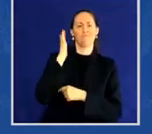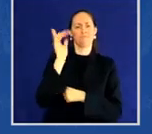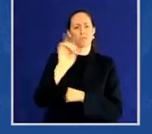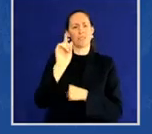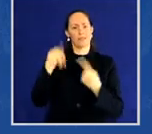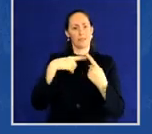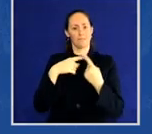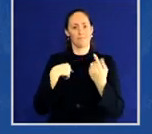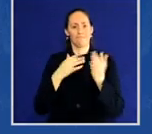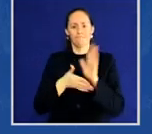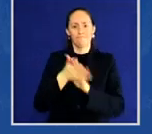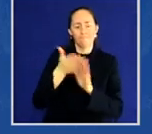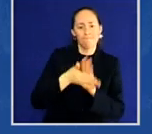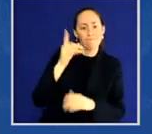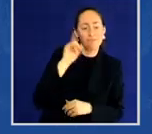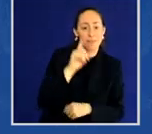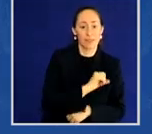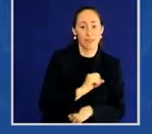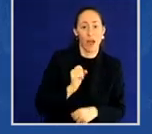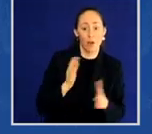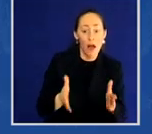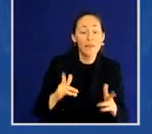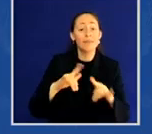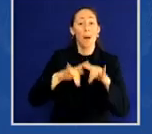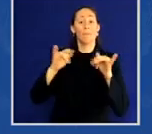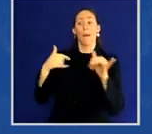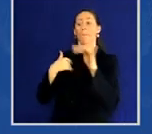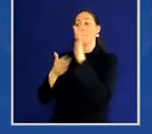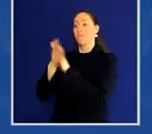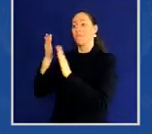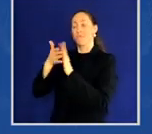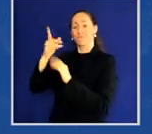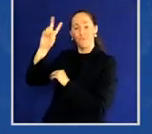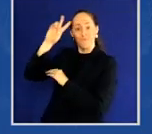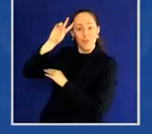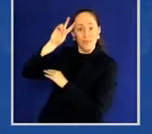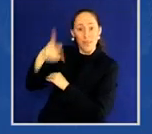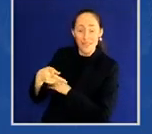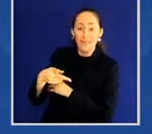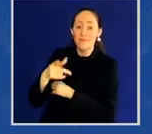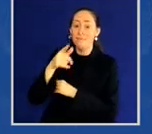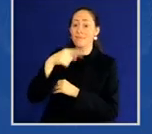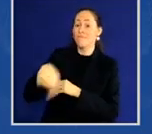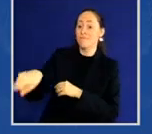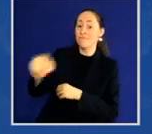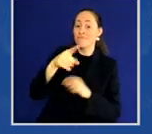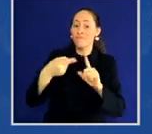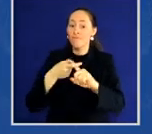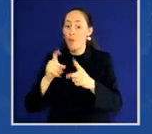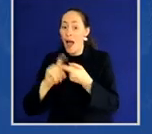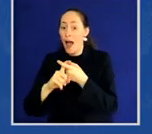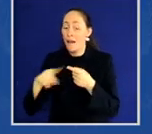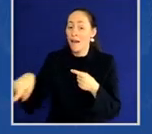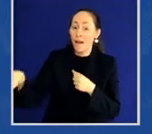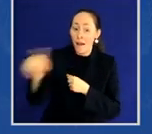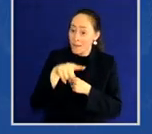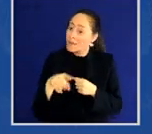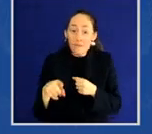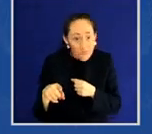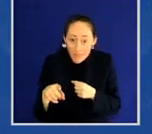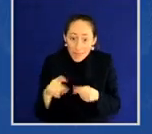time, because under Delaware law, if you're not out of the Senate race in a certain time period, you got to stay in. And so